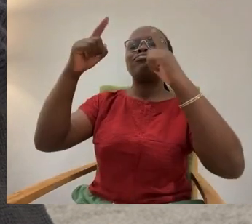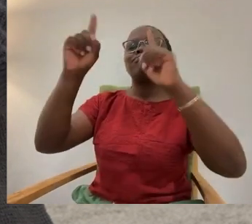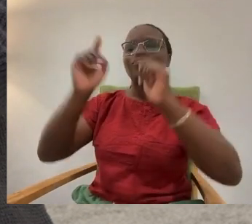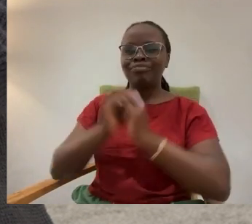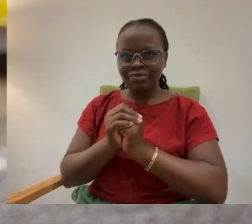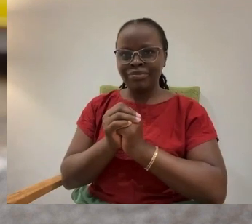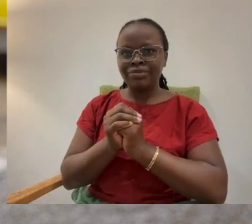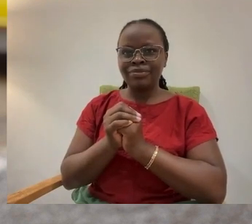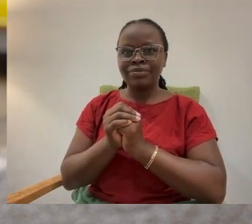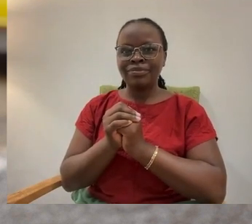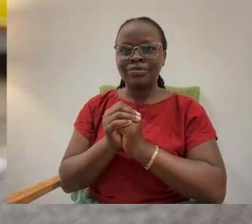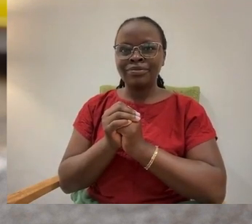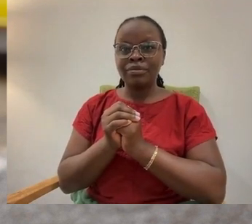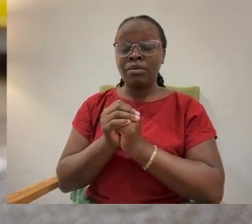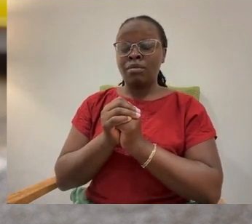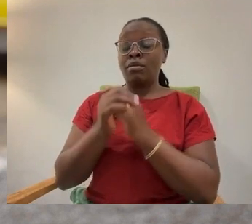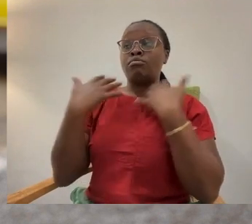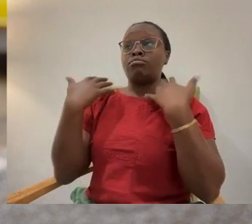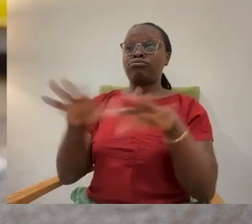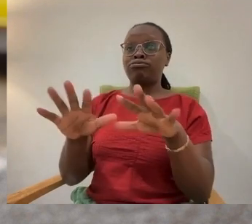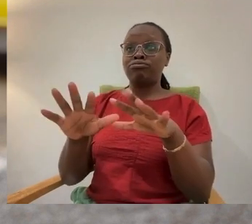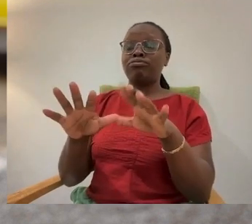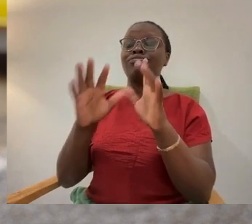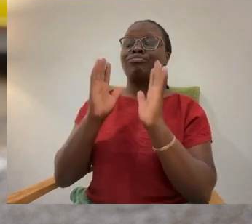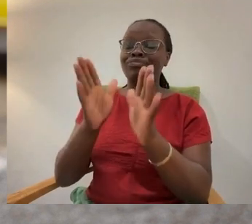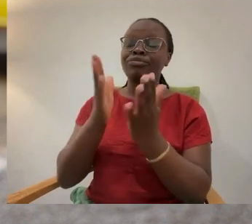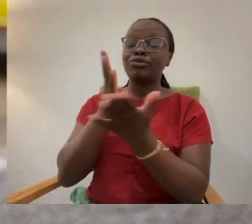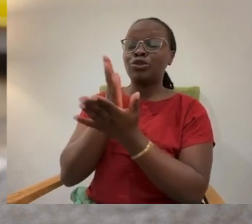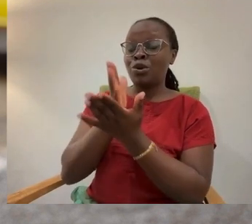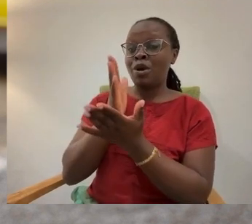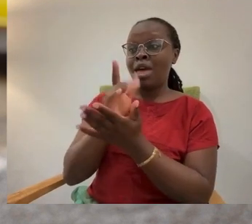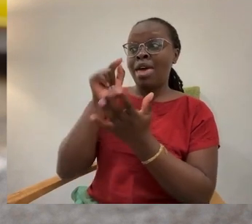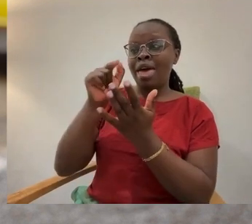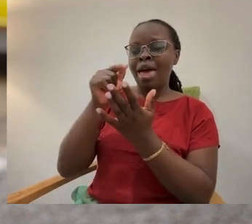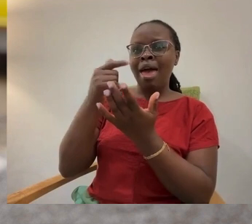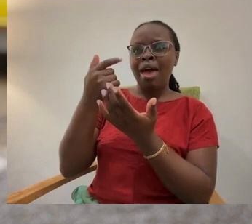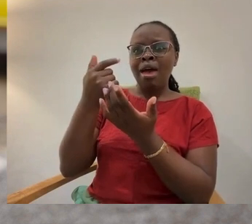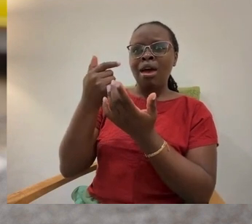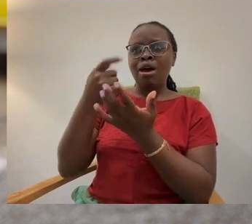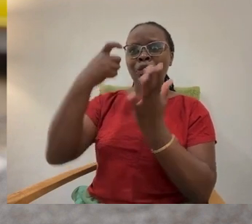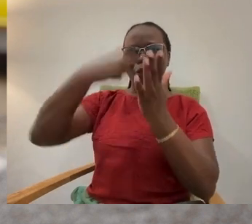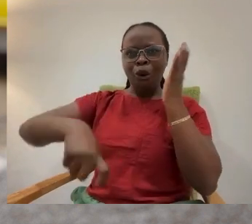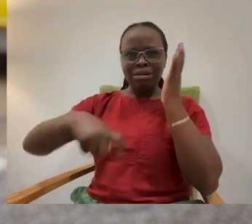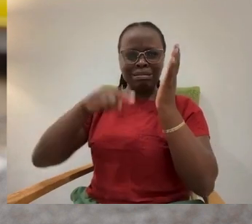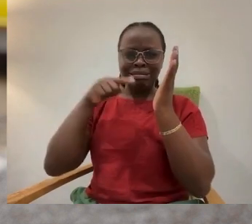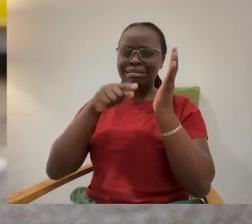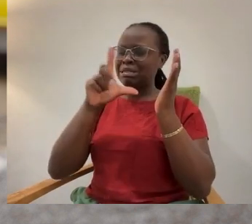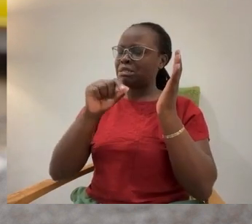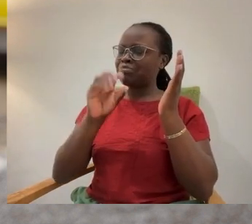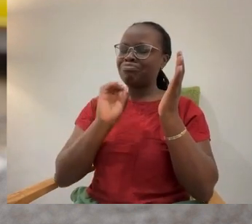of your stakeholders? Wow. Of course, the aspect of cost, because it's not